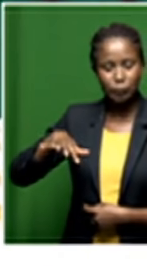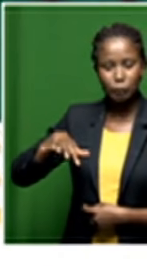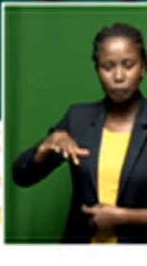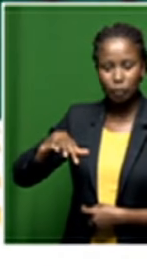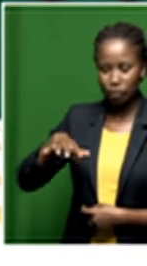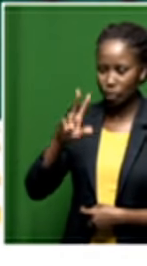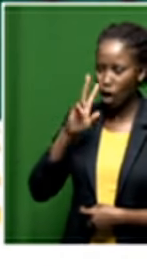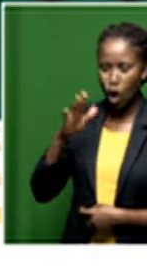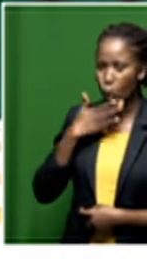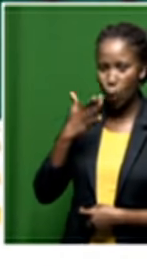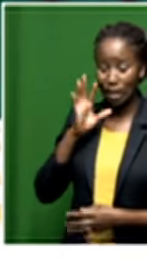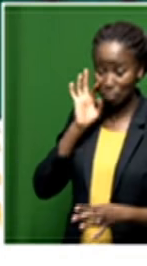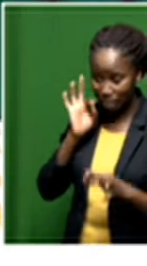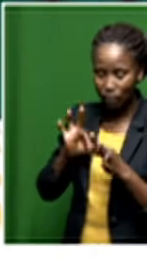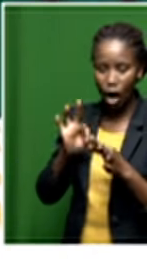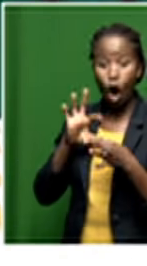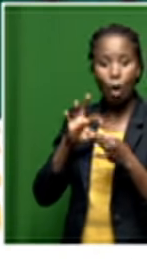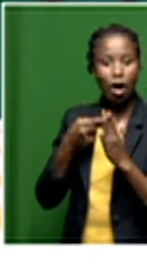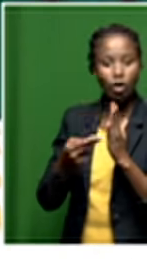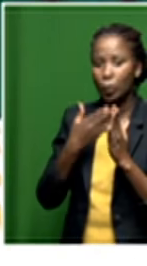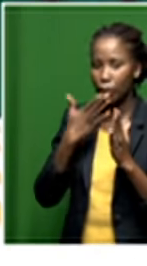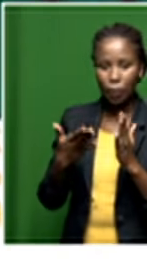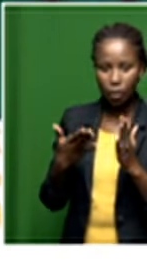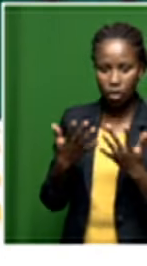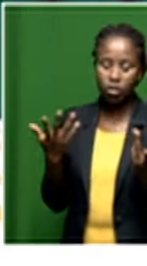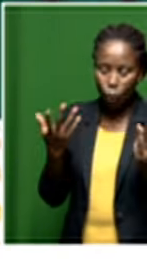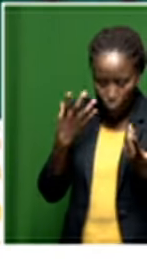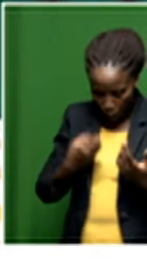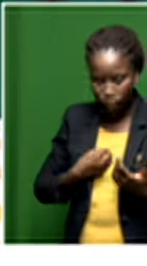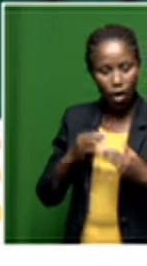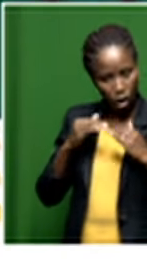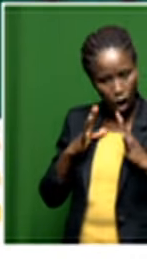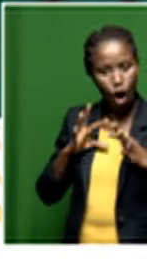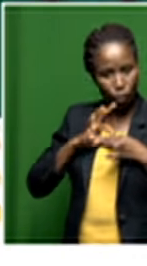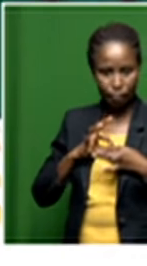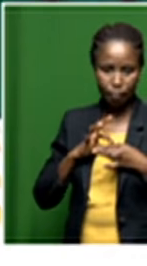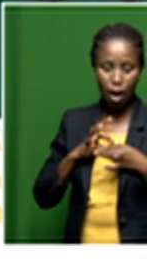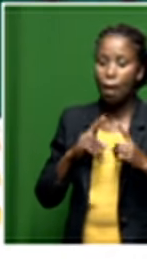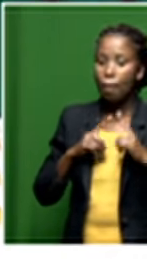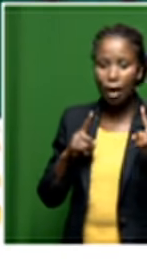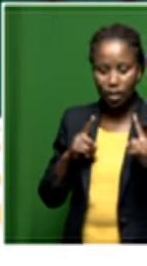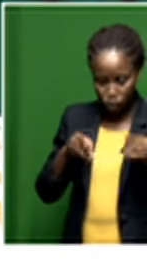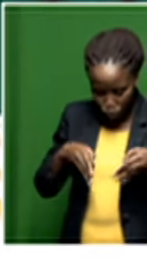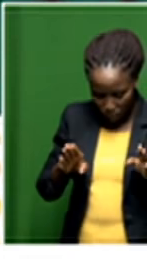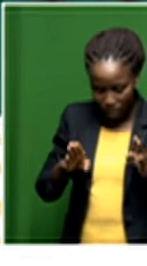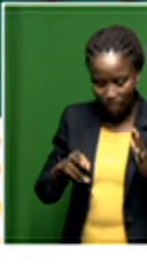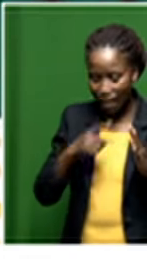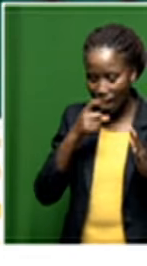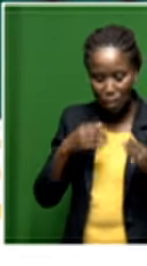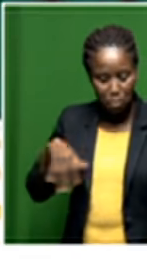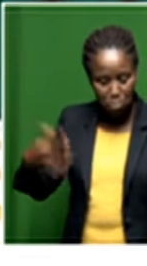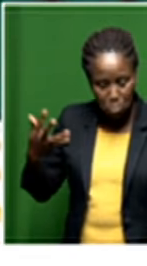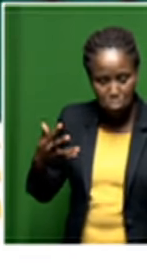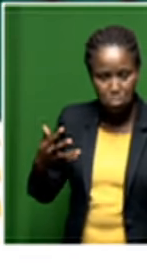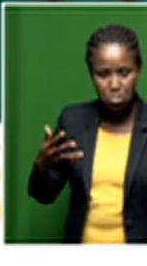have specific addresses. You have a home, but there is no street address. So